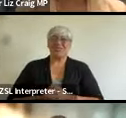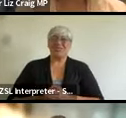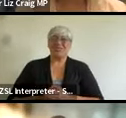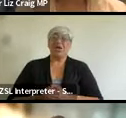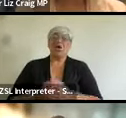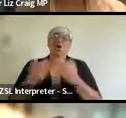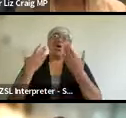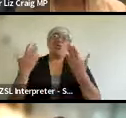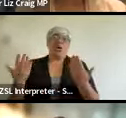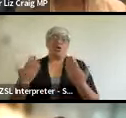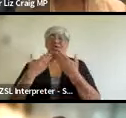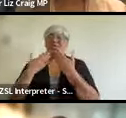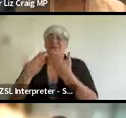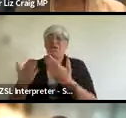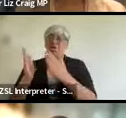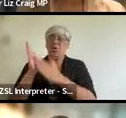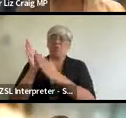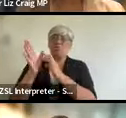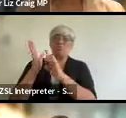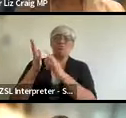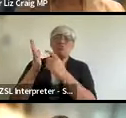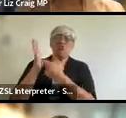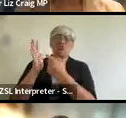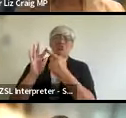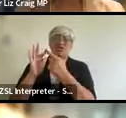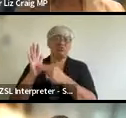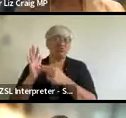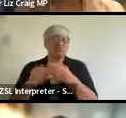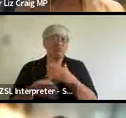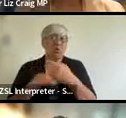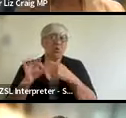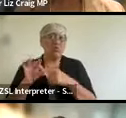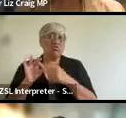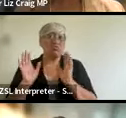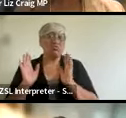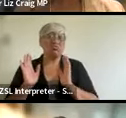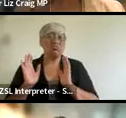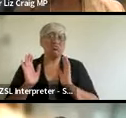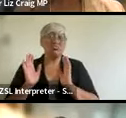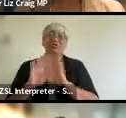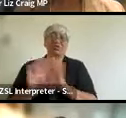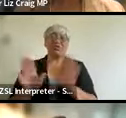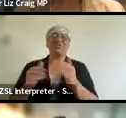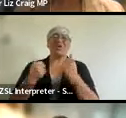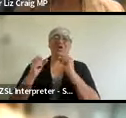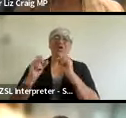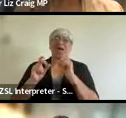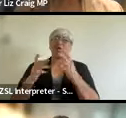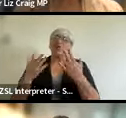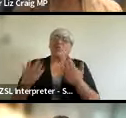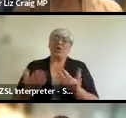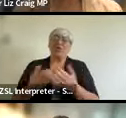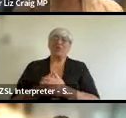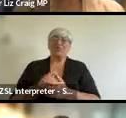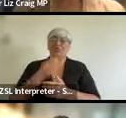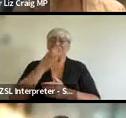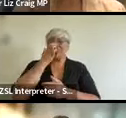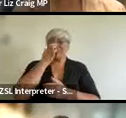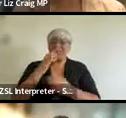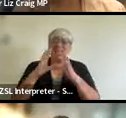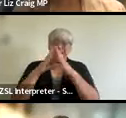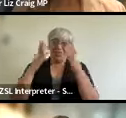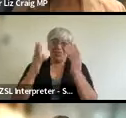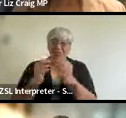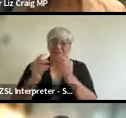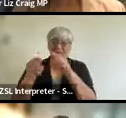Thank you. Maureen, do you have a further question? Right. Thank you. Notwithstanding what you've